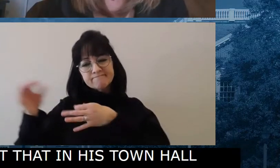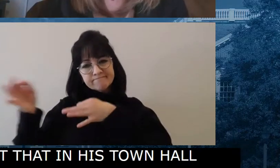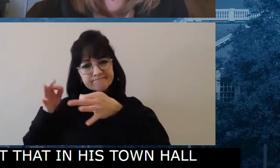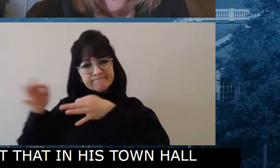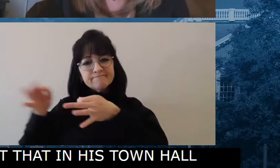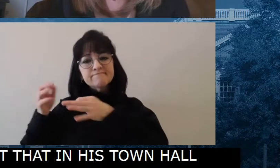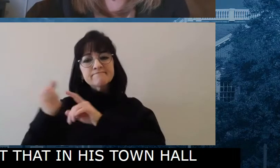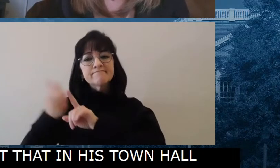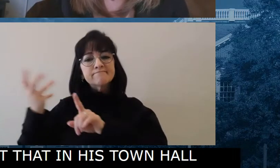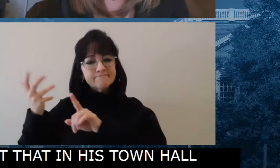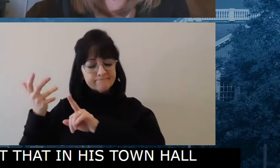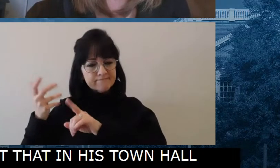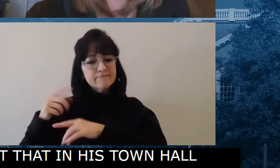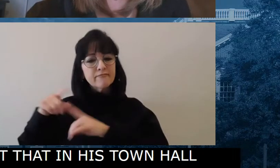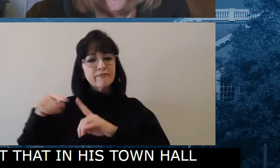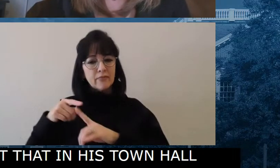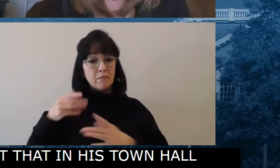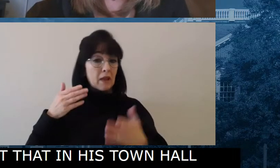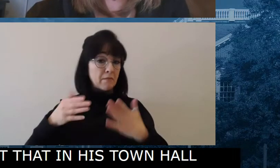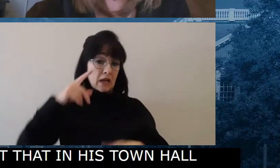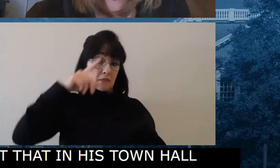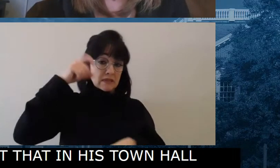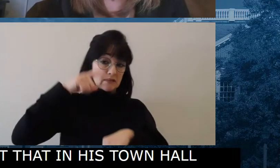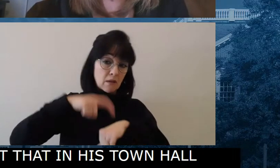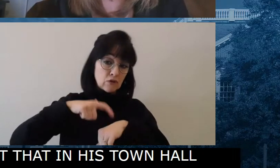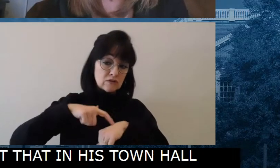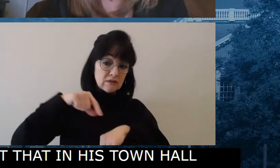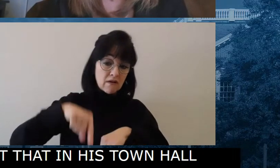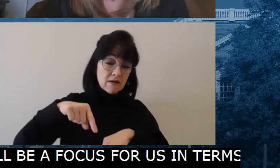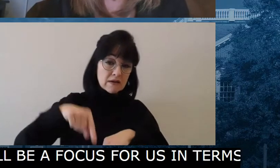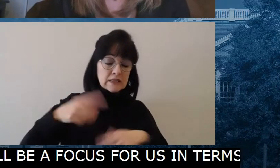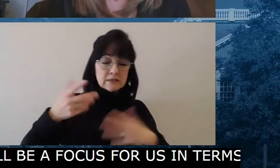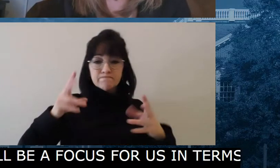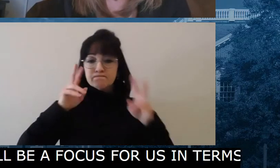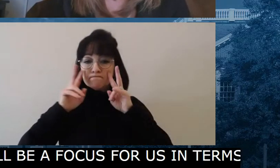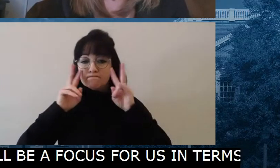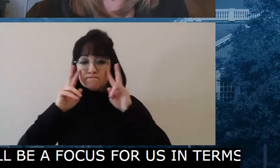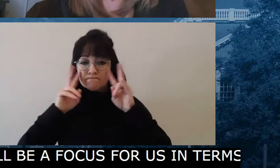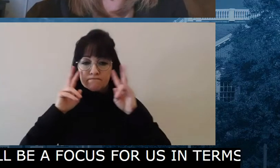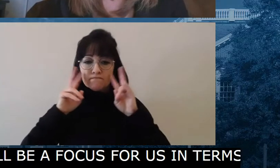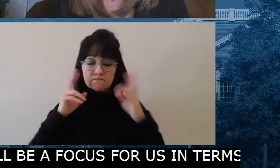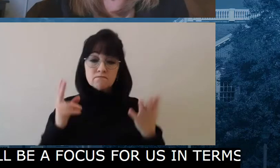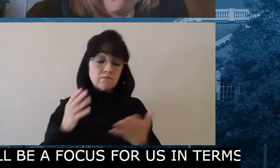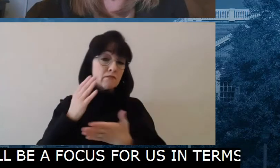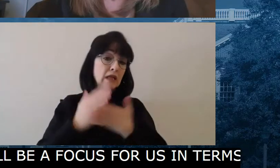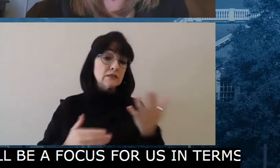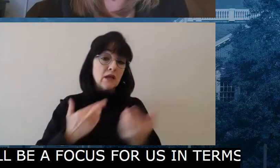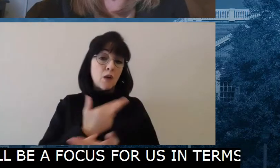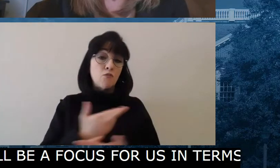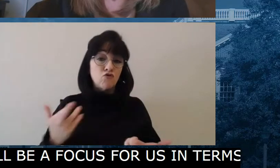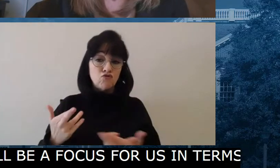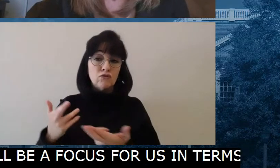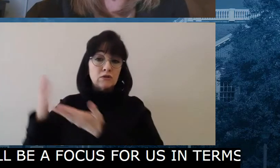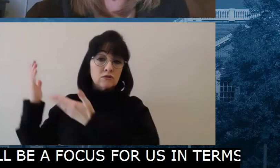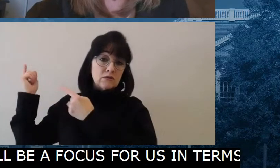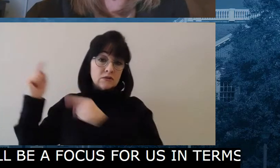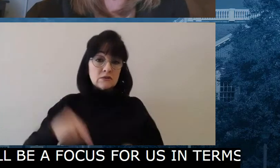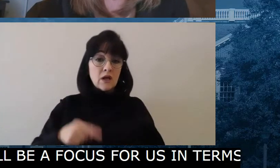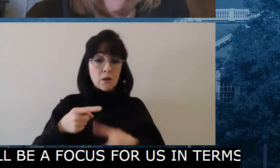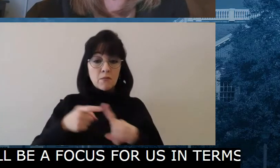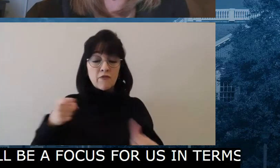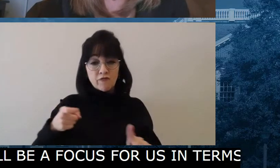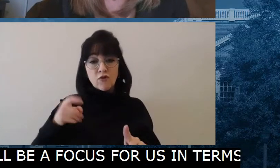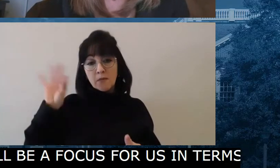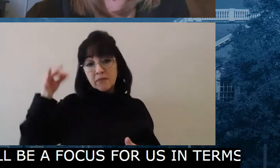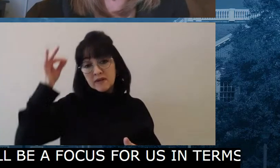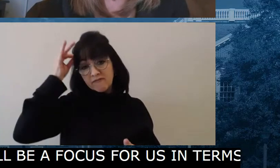of the resources that are coming to Delaware from the federal government to the schools and the school districts,